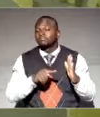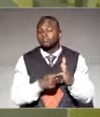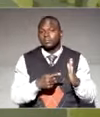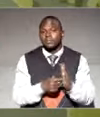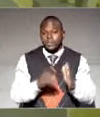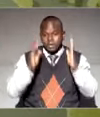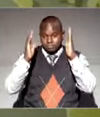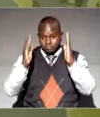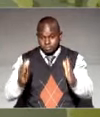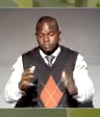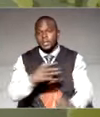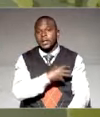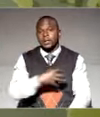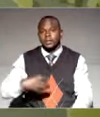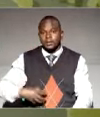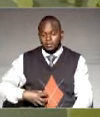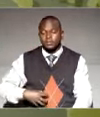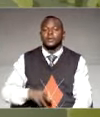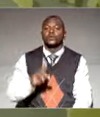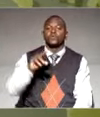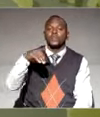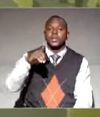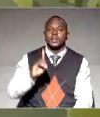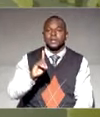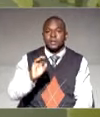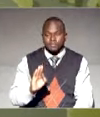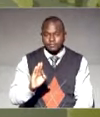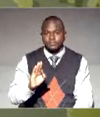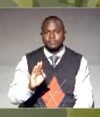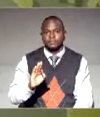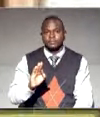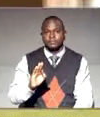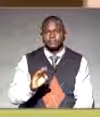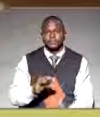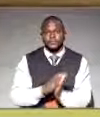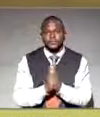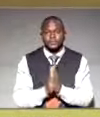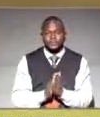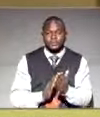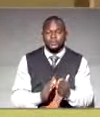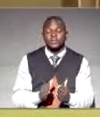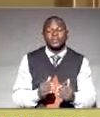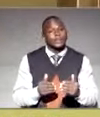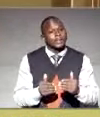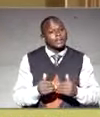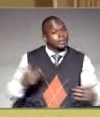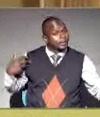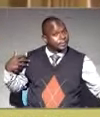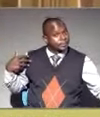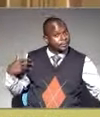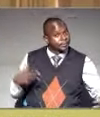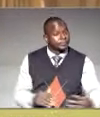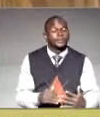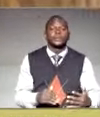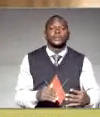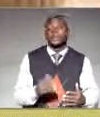a monopoly of the Uganda People's Defense Forces. The journey of a legal battle in which